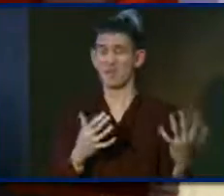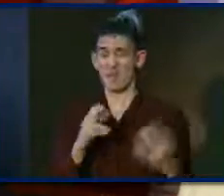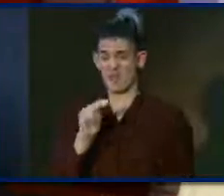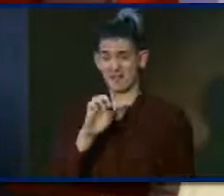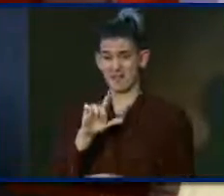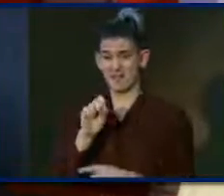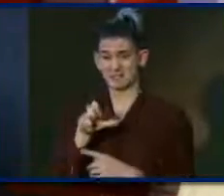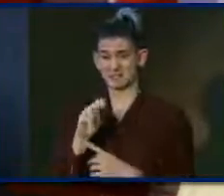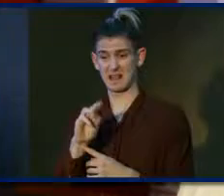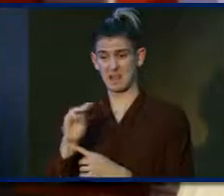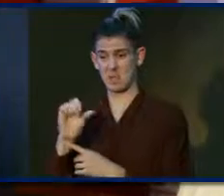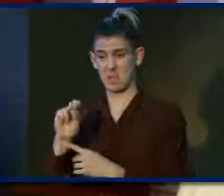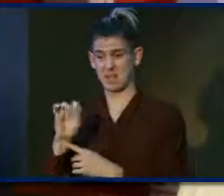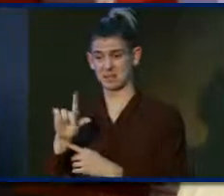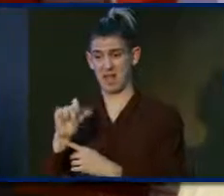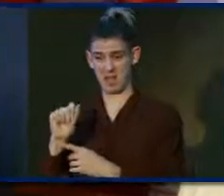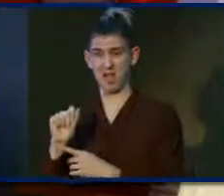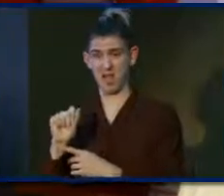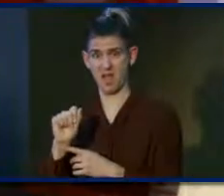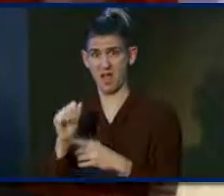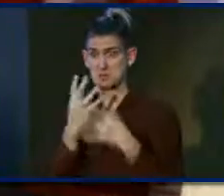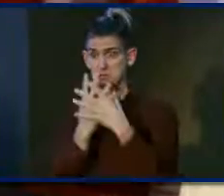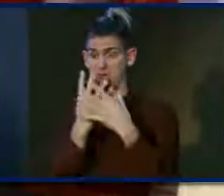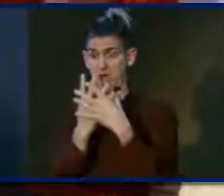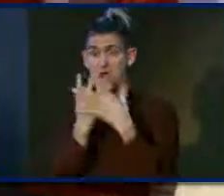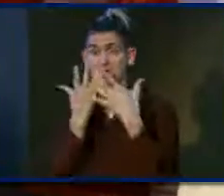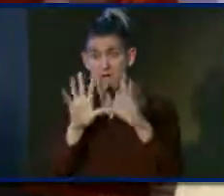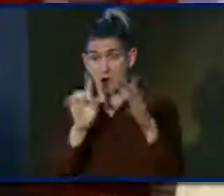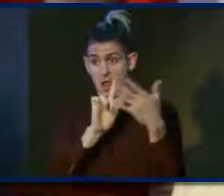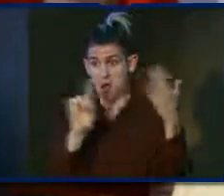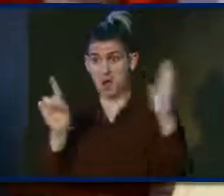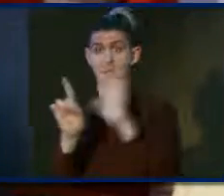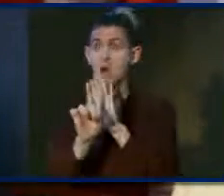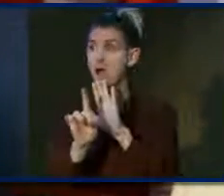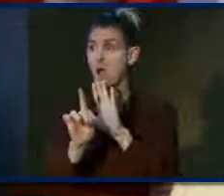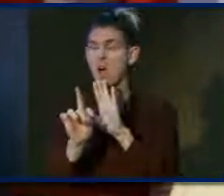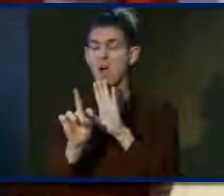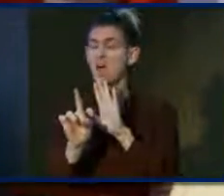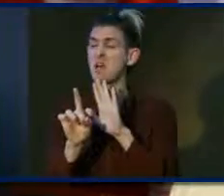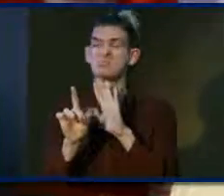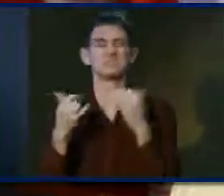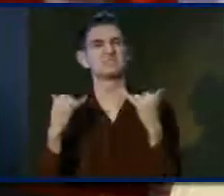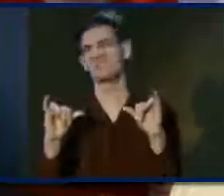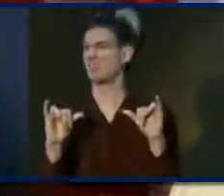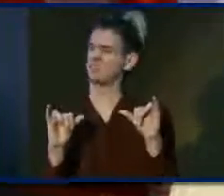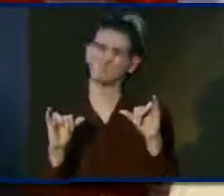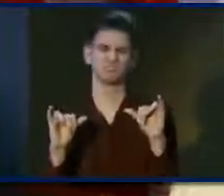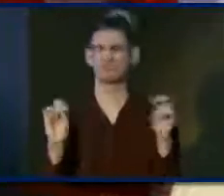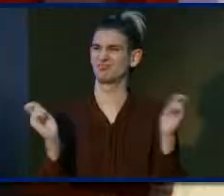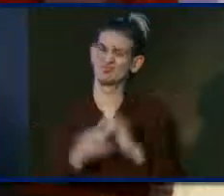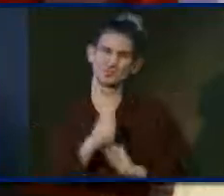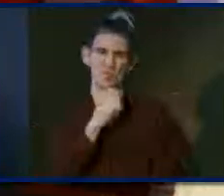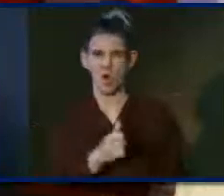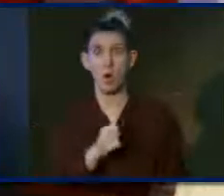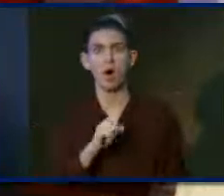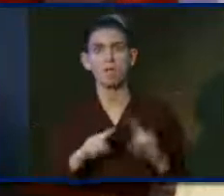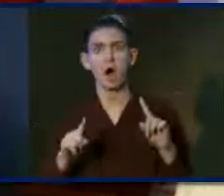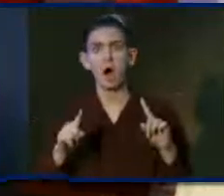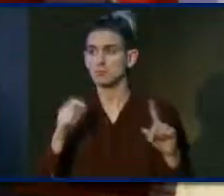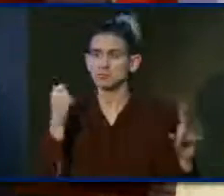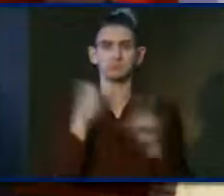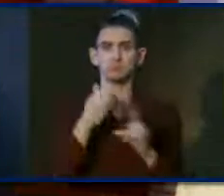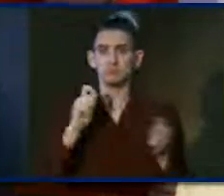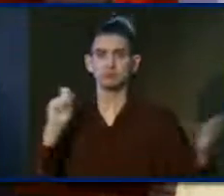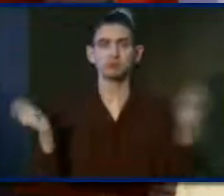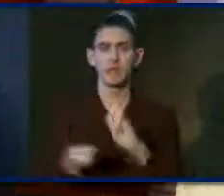difference, right? And then it did make a difference, right? And to see that change is possible. So I think the